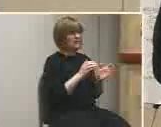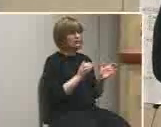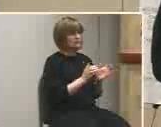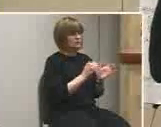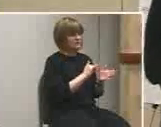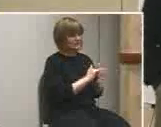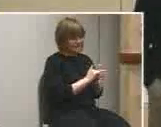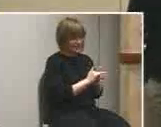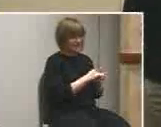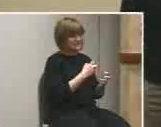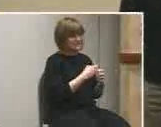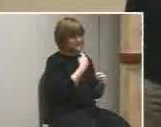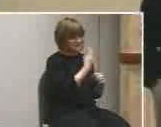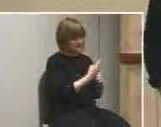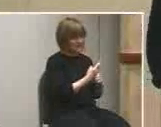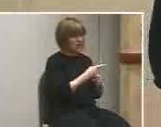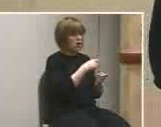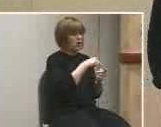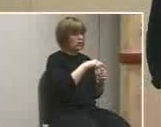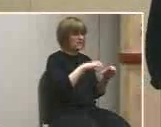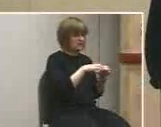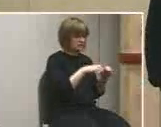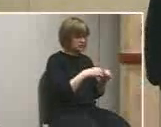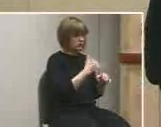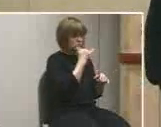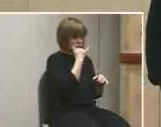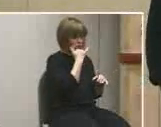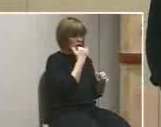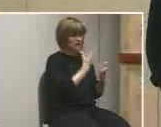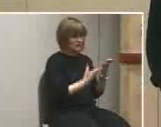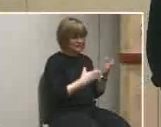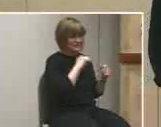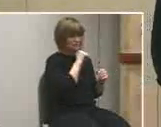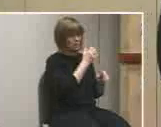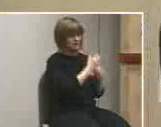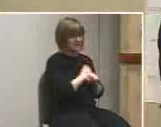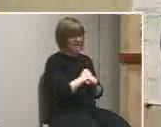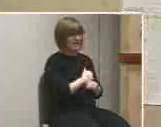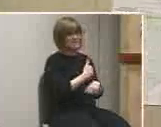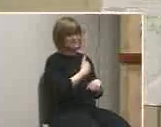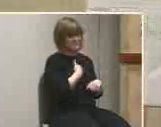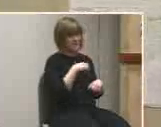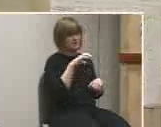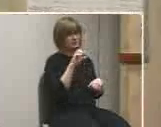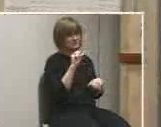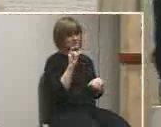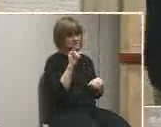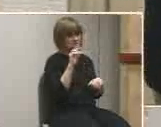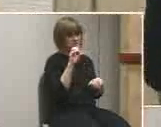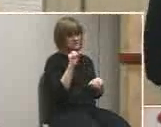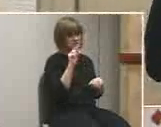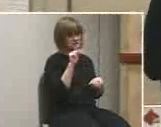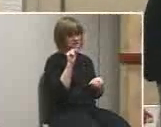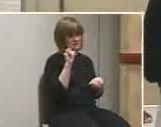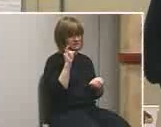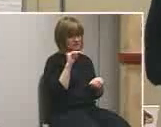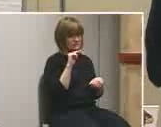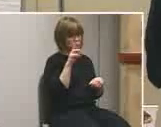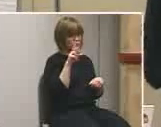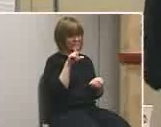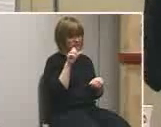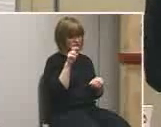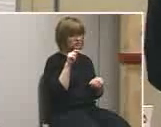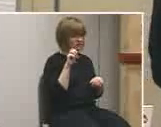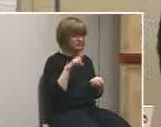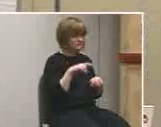when they do the wrong thing, we're not going to let them have stimulation. That's the function. So what we have to do is we have to